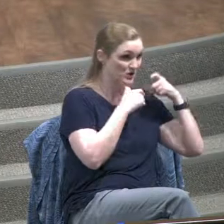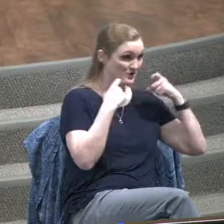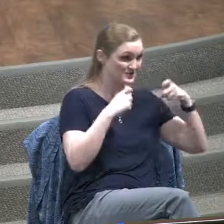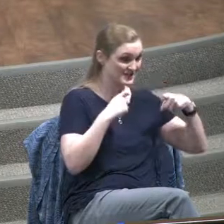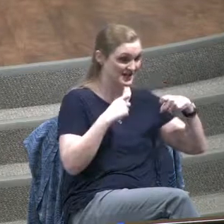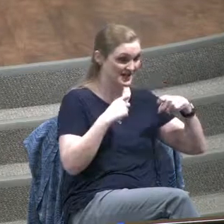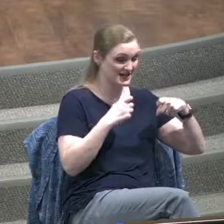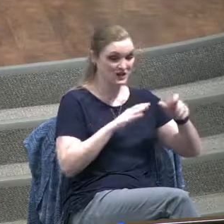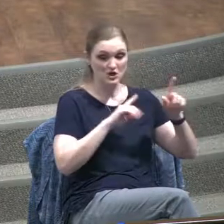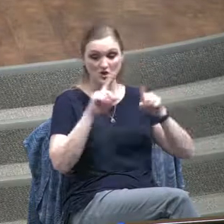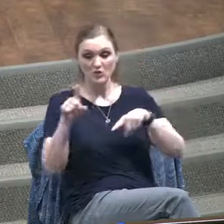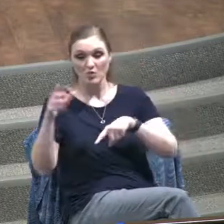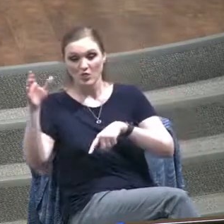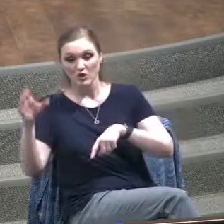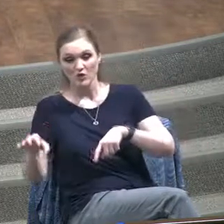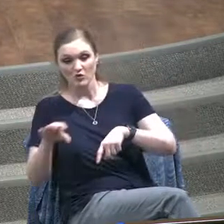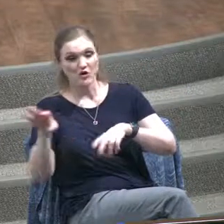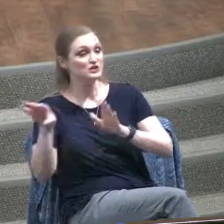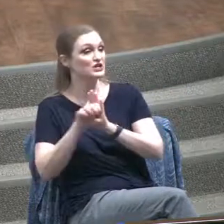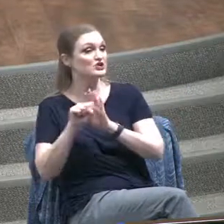our sins away from us.